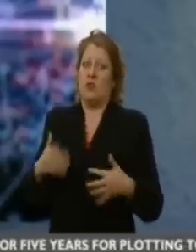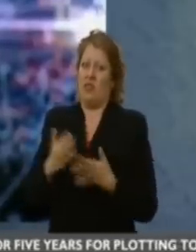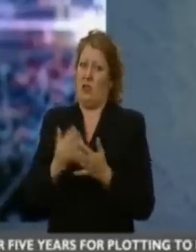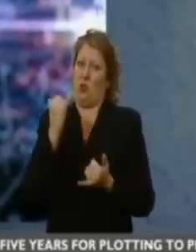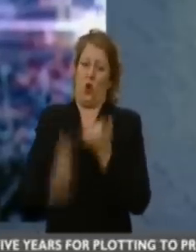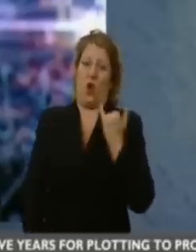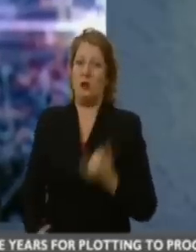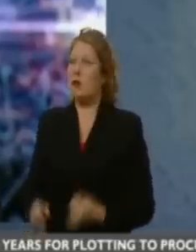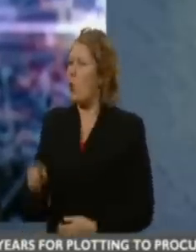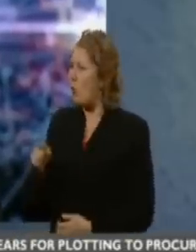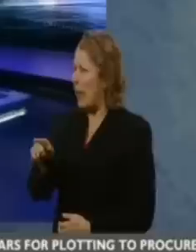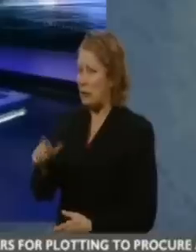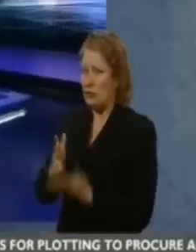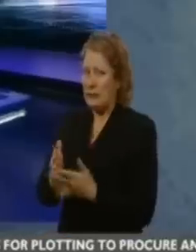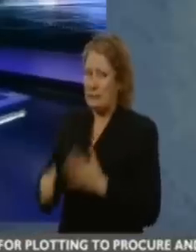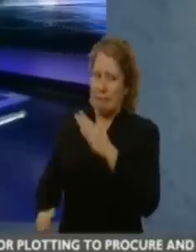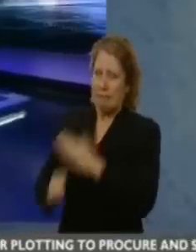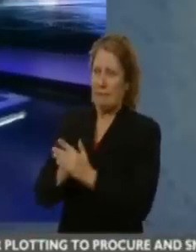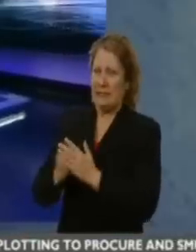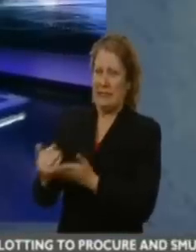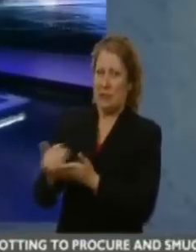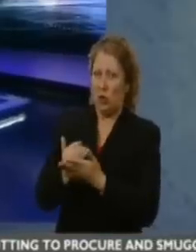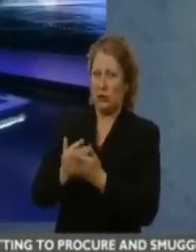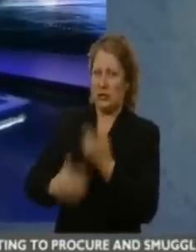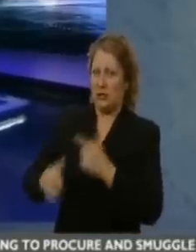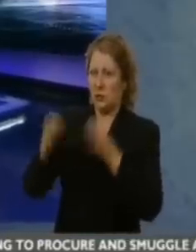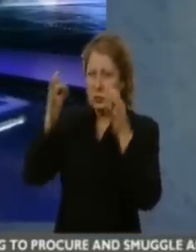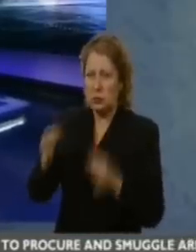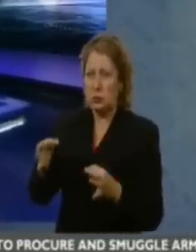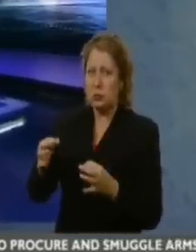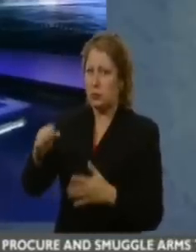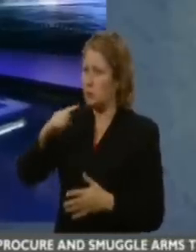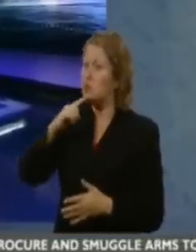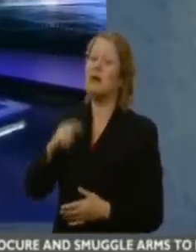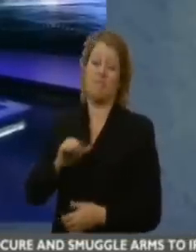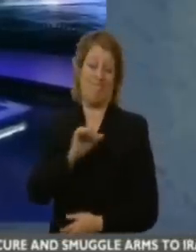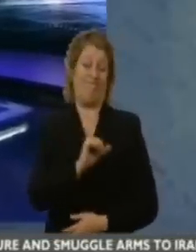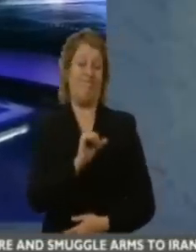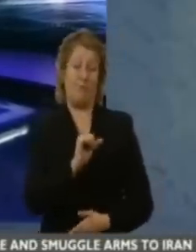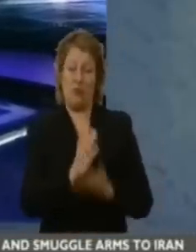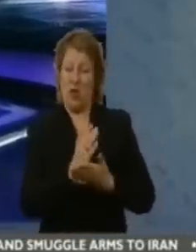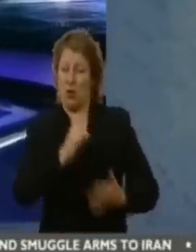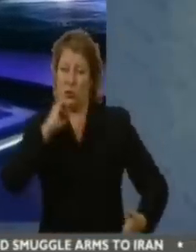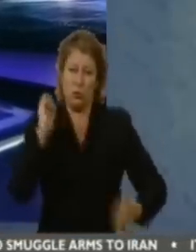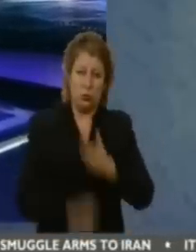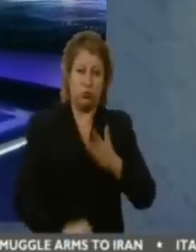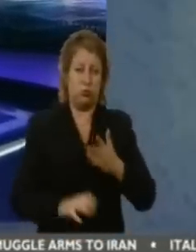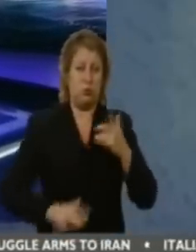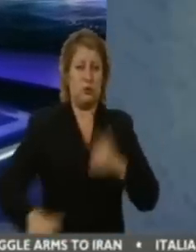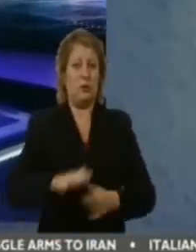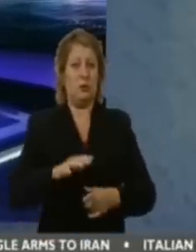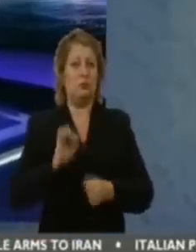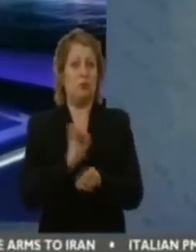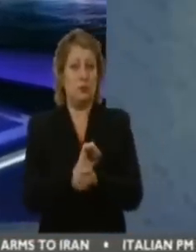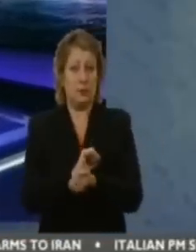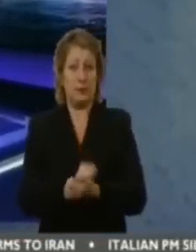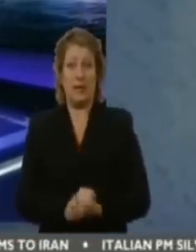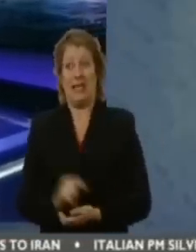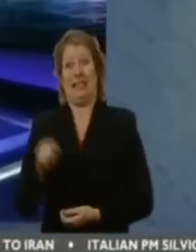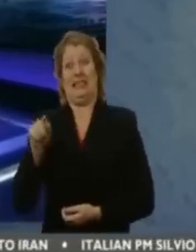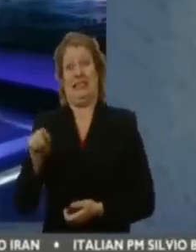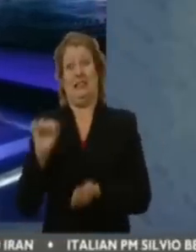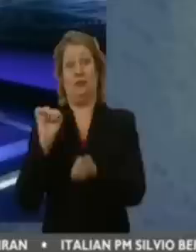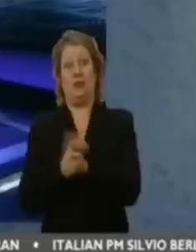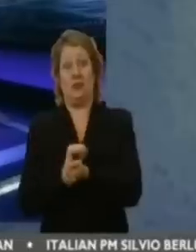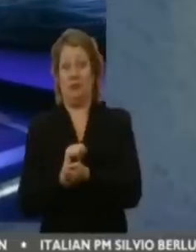maximum security facility. A maximum security facility and very, very harsh conditions. And in Butyrka, they